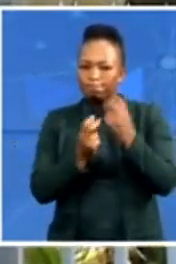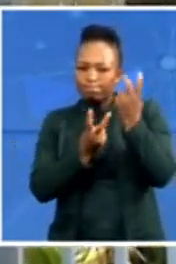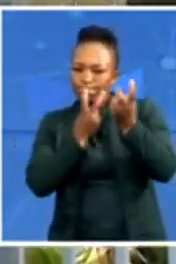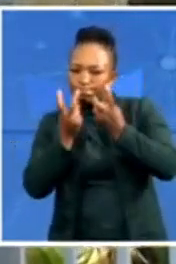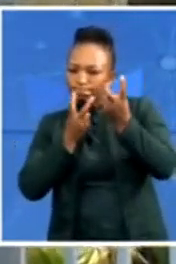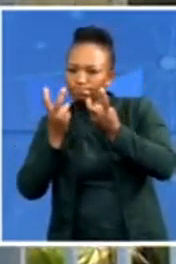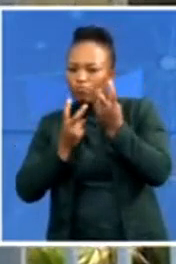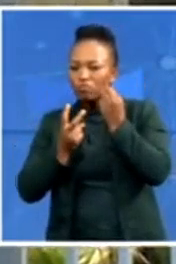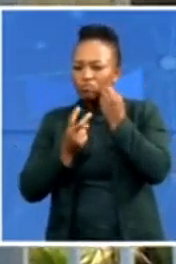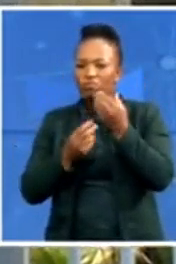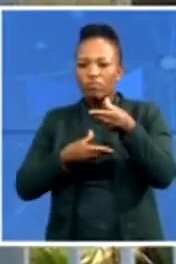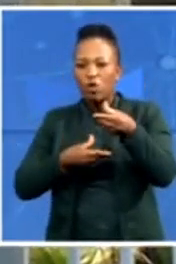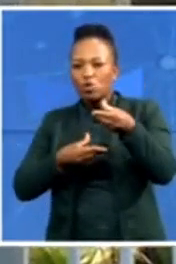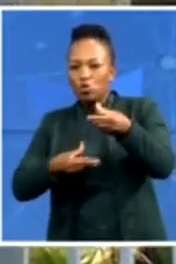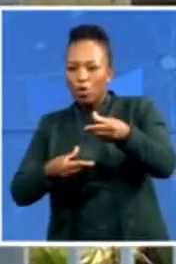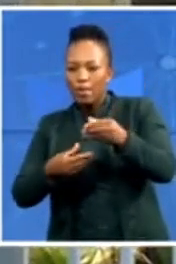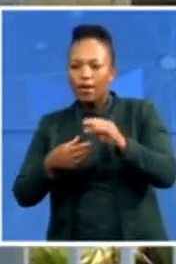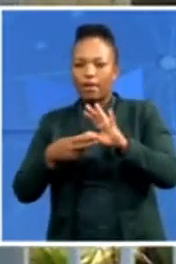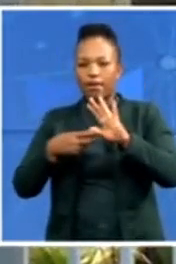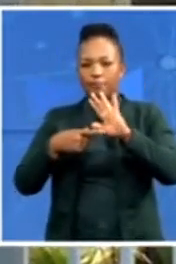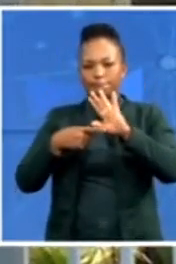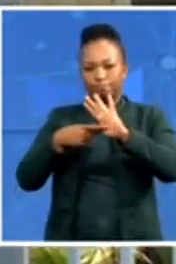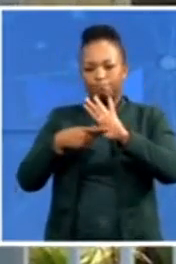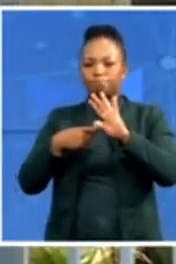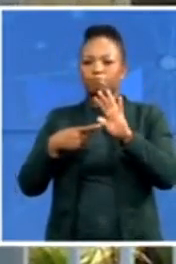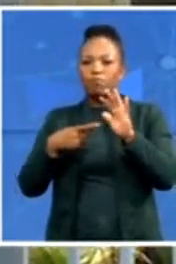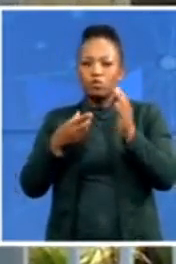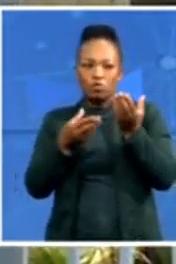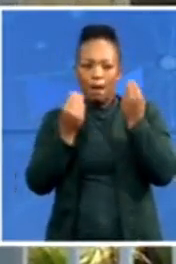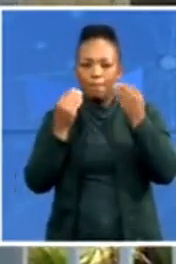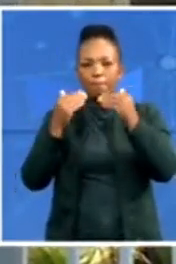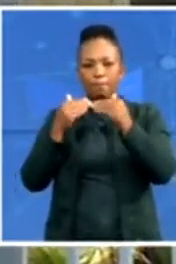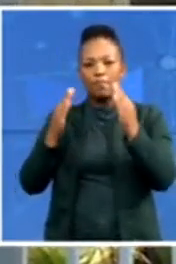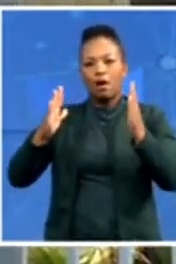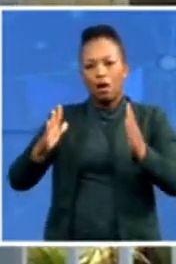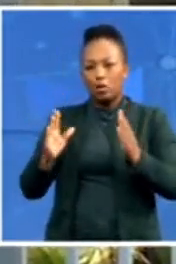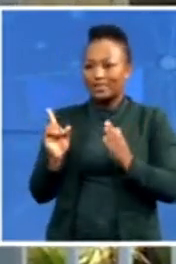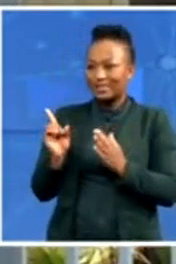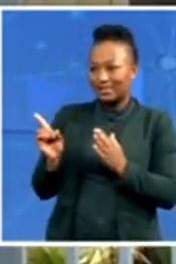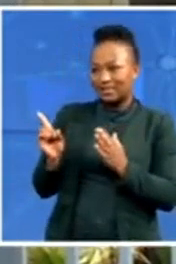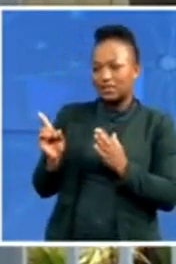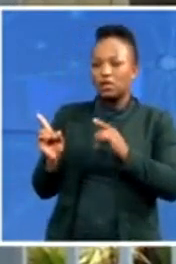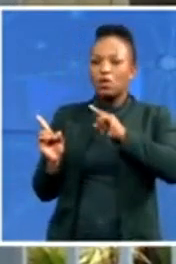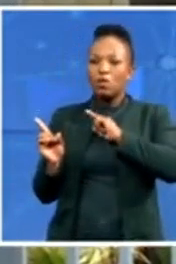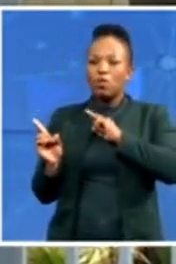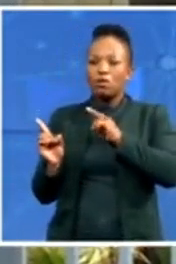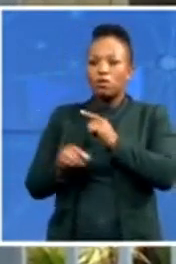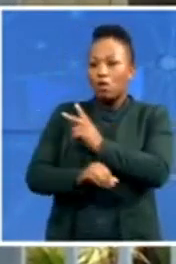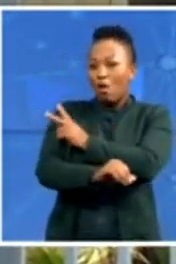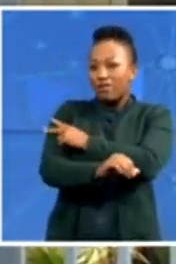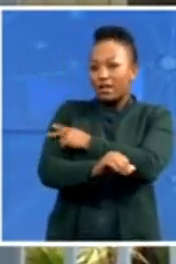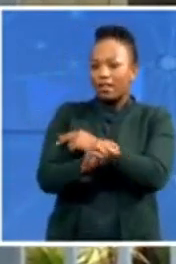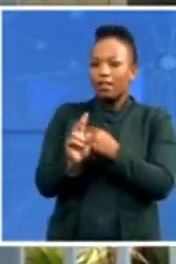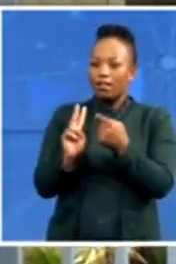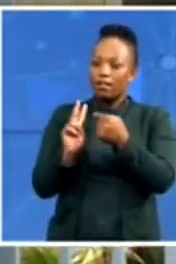documentations that we can get from this house, because both of the officials that are in here, that live here, work for the National Lotteries Commission, and